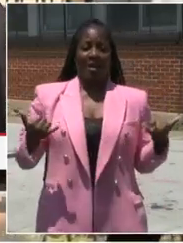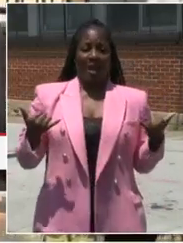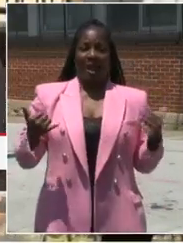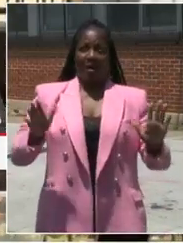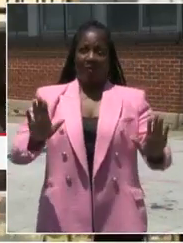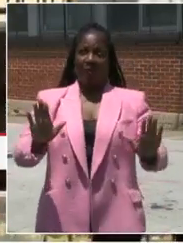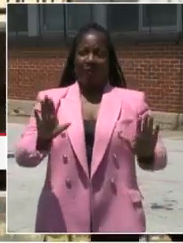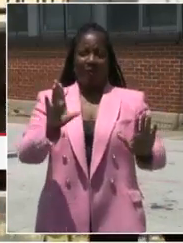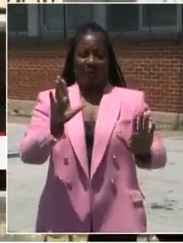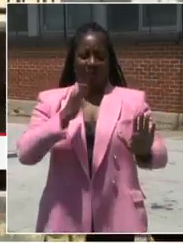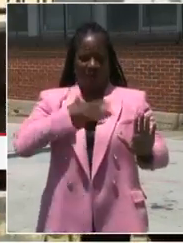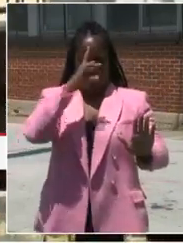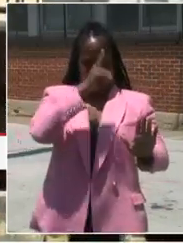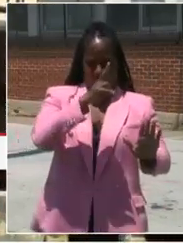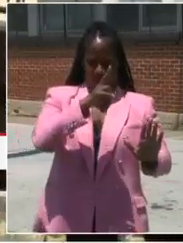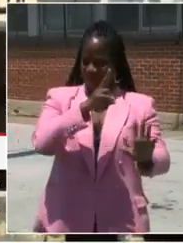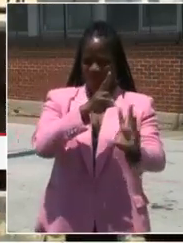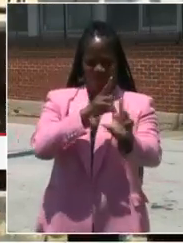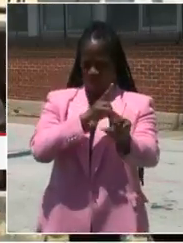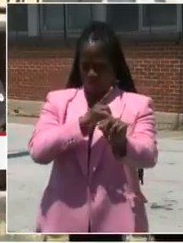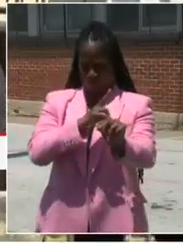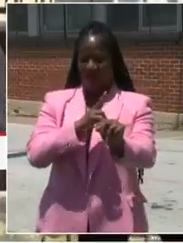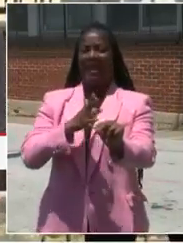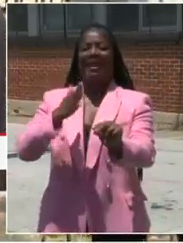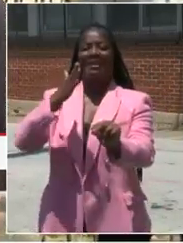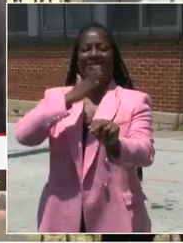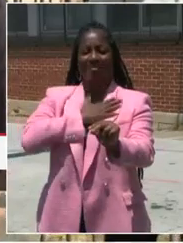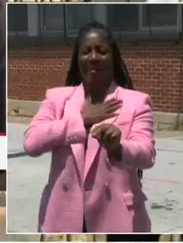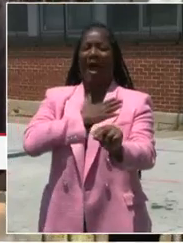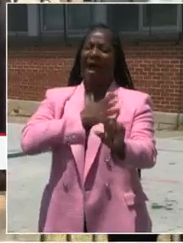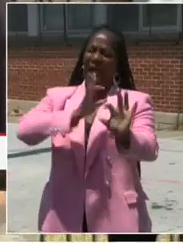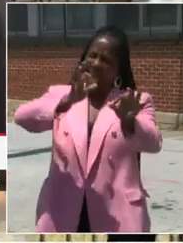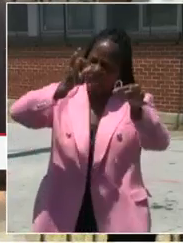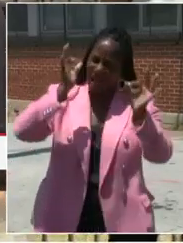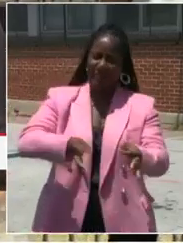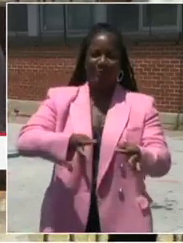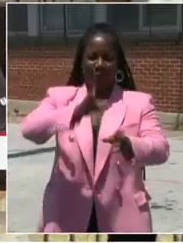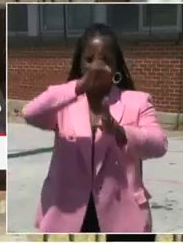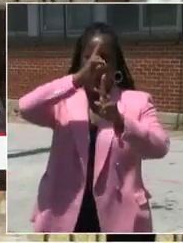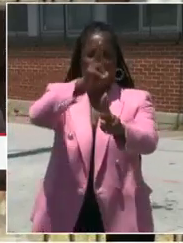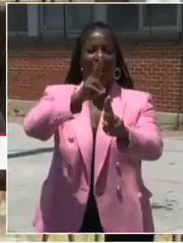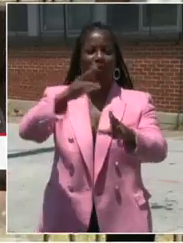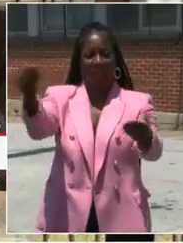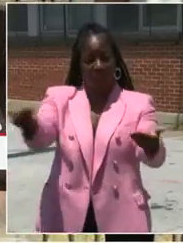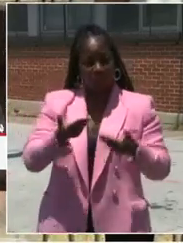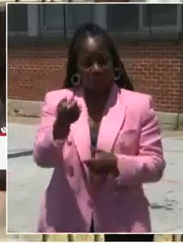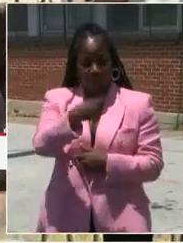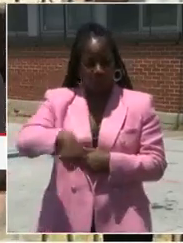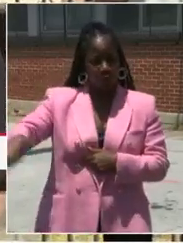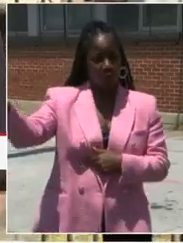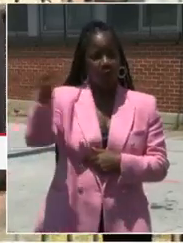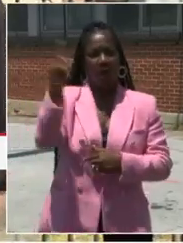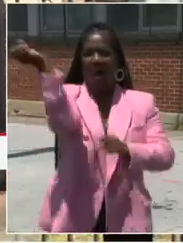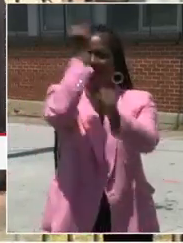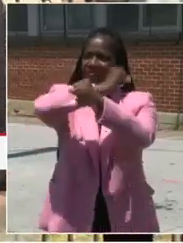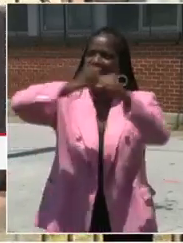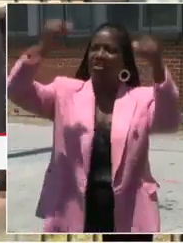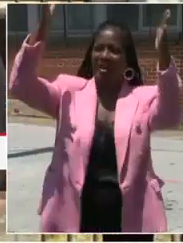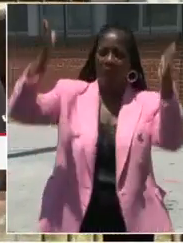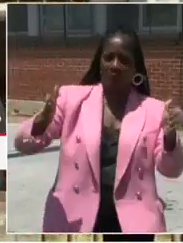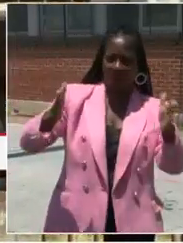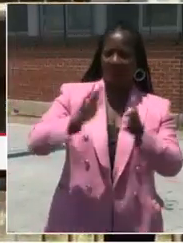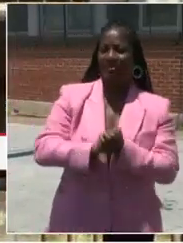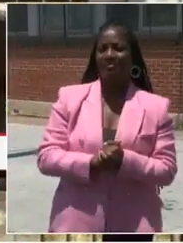no, let me say it this way. It is my absolute honor to introduce to you a visionary